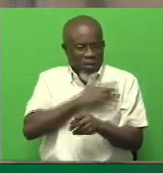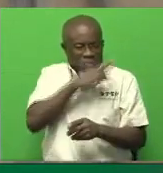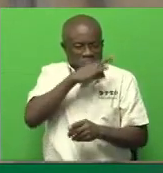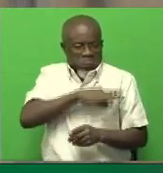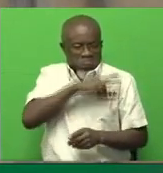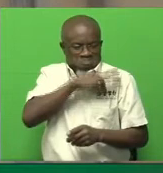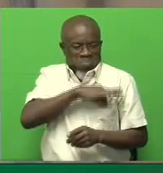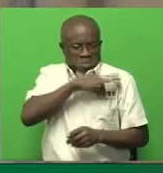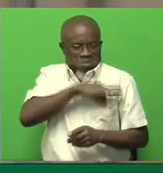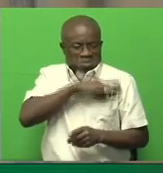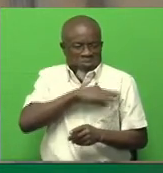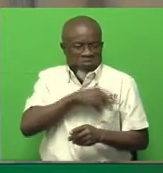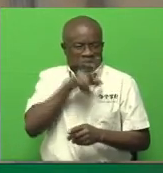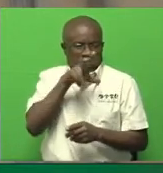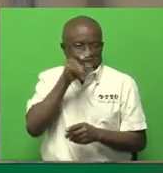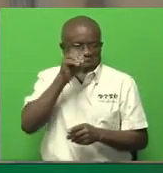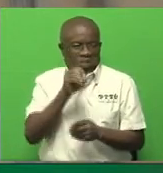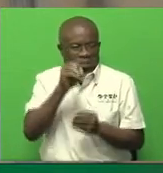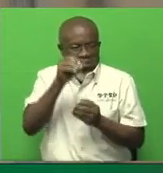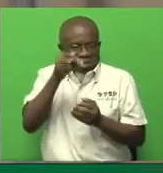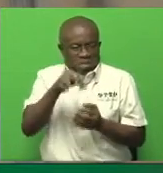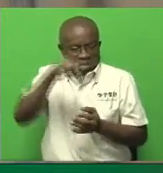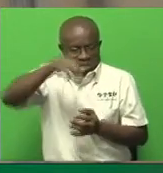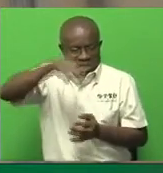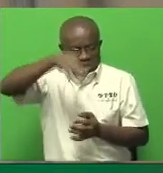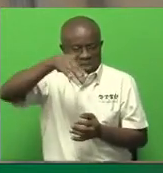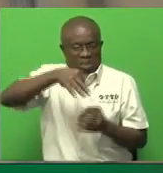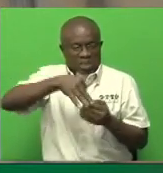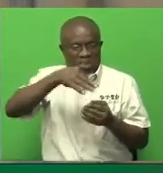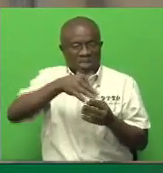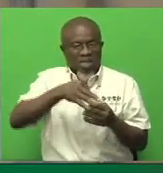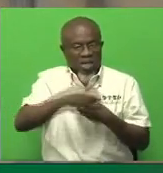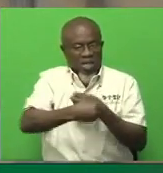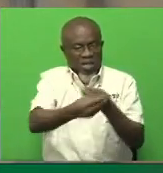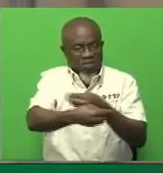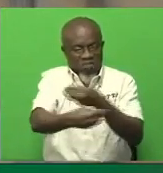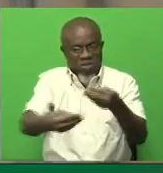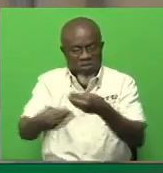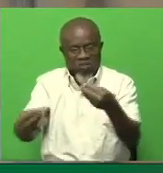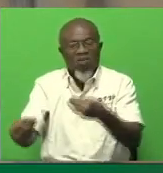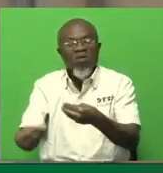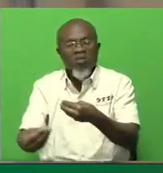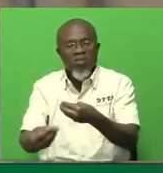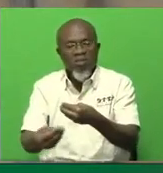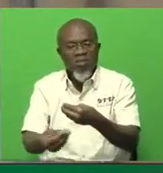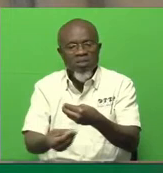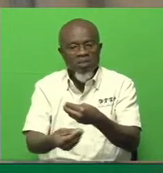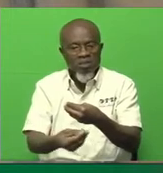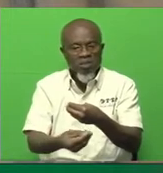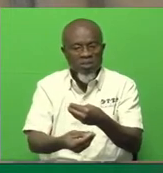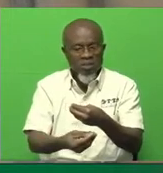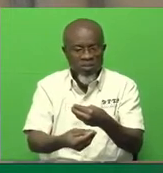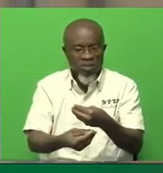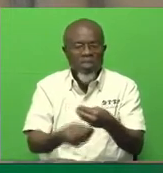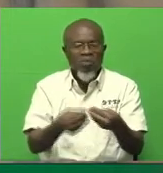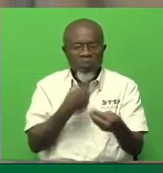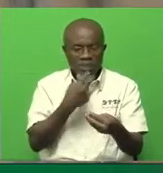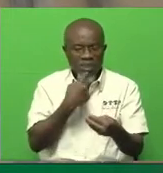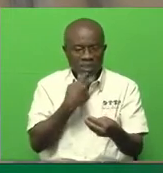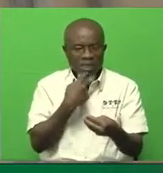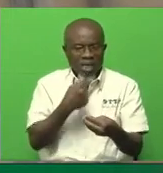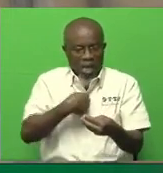of the 30 pints of blood I have given voluntarily over the years this is my contribution